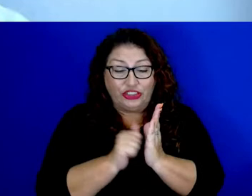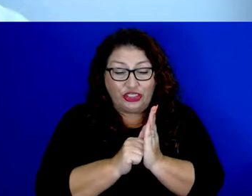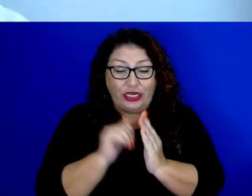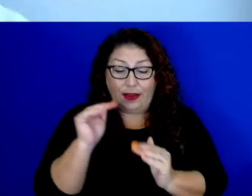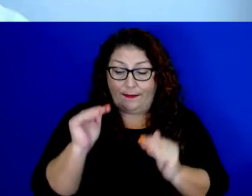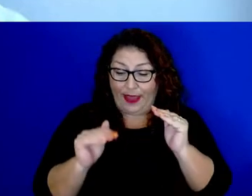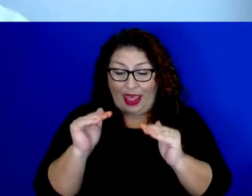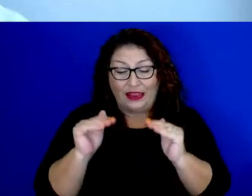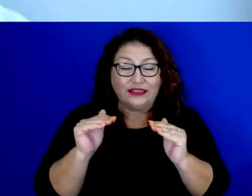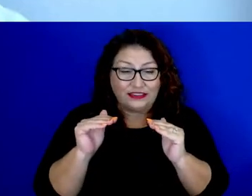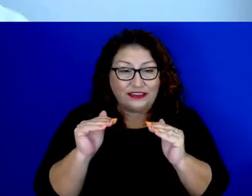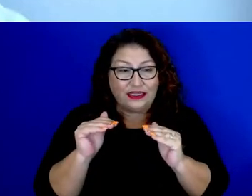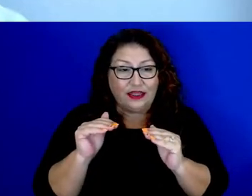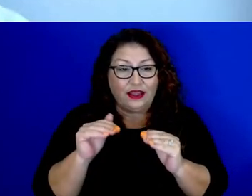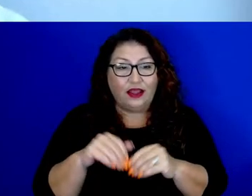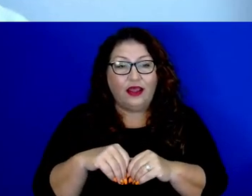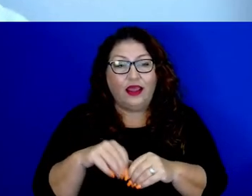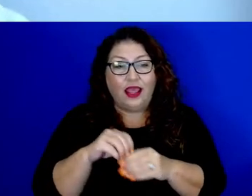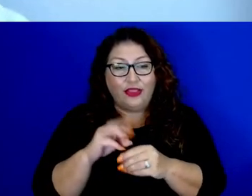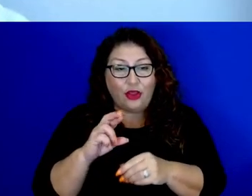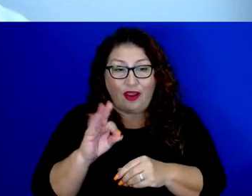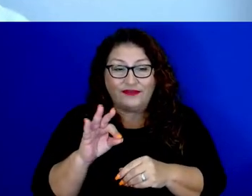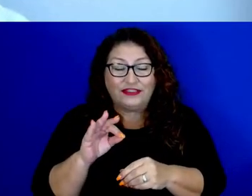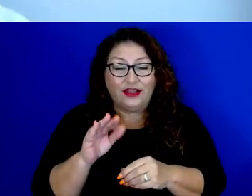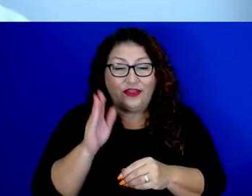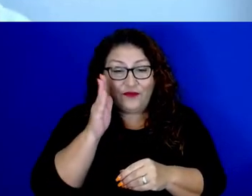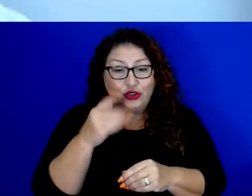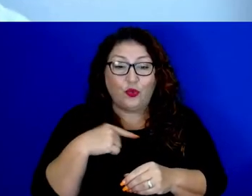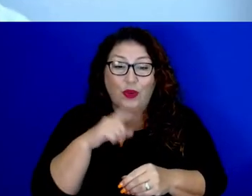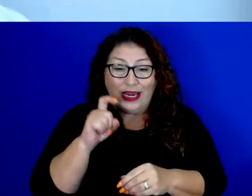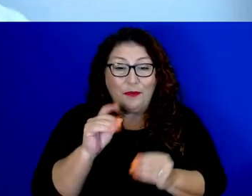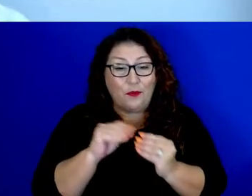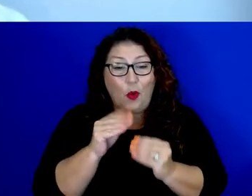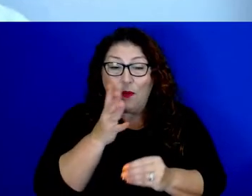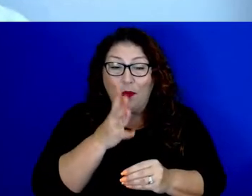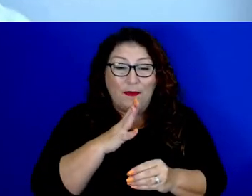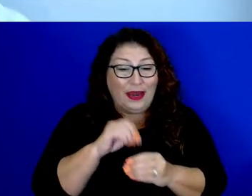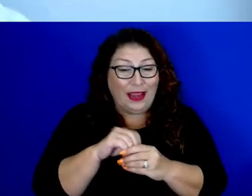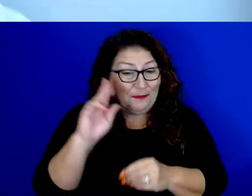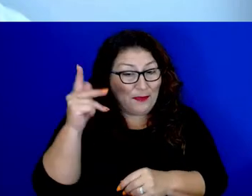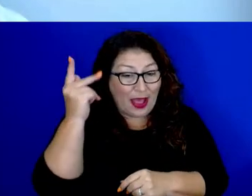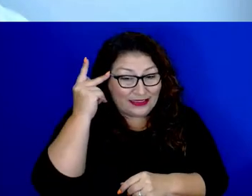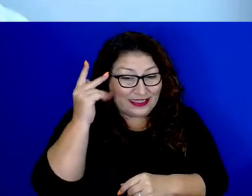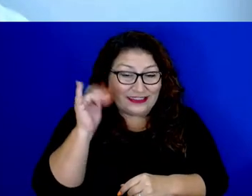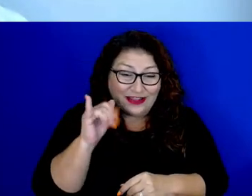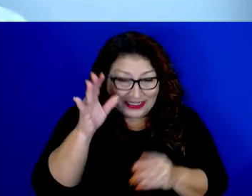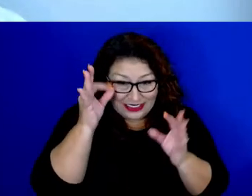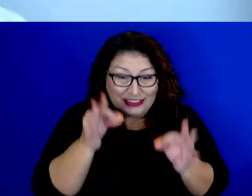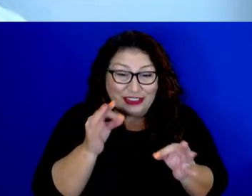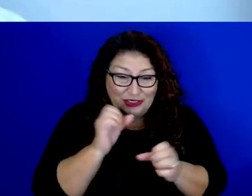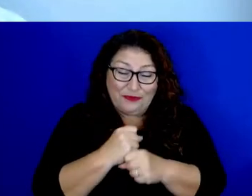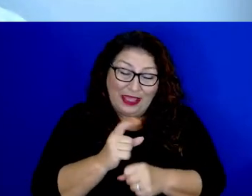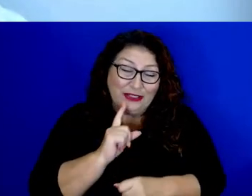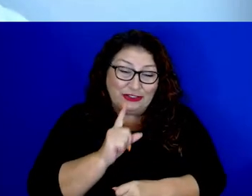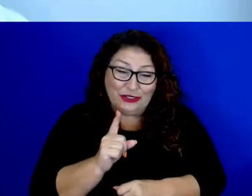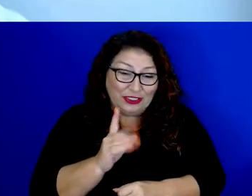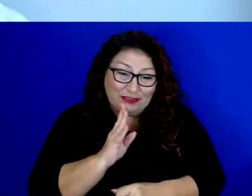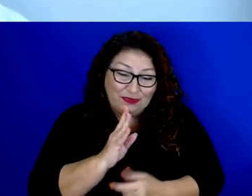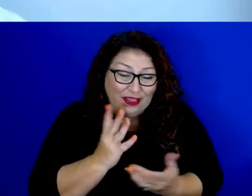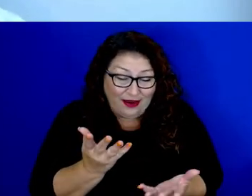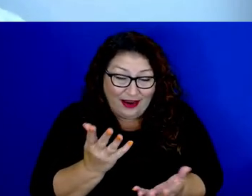RRFs in the future, we need more women in politics. So that's in decision making, generally speaking, in politics